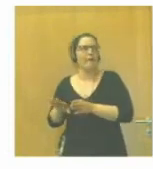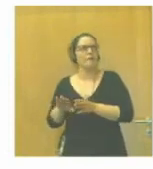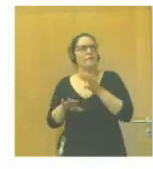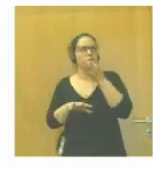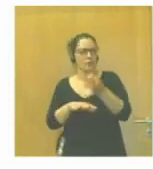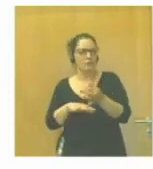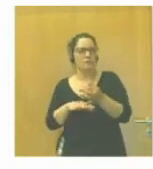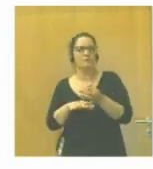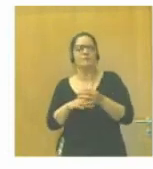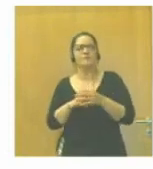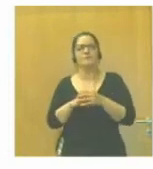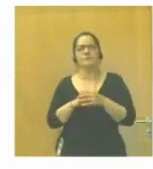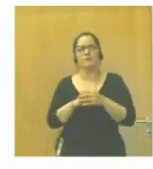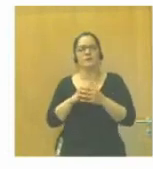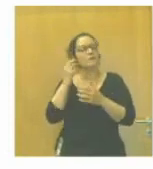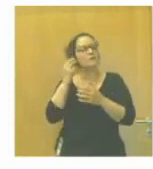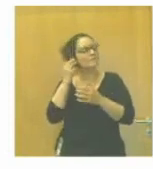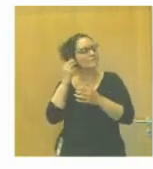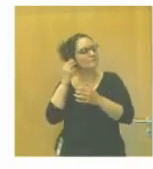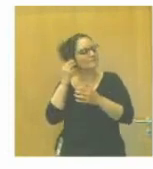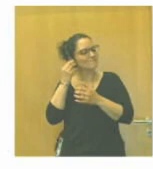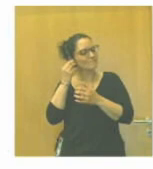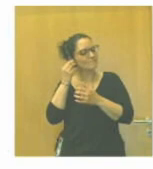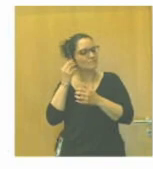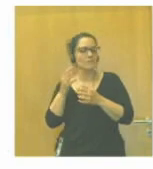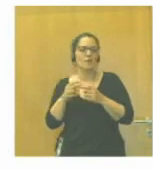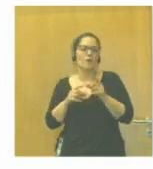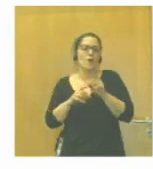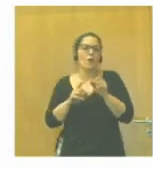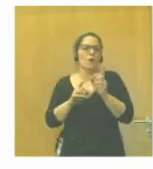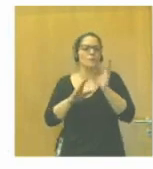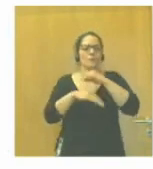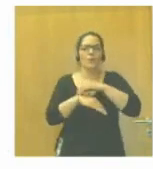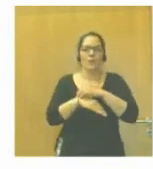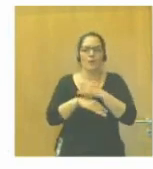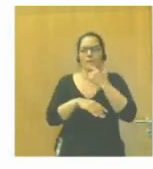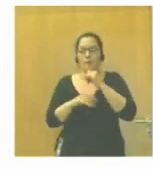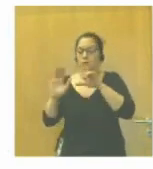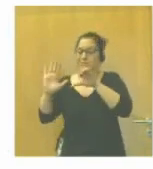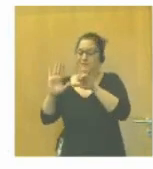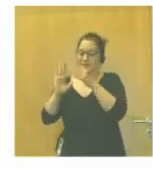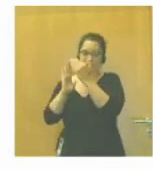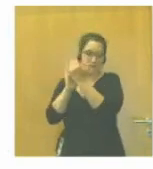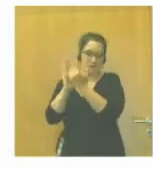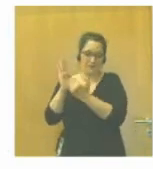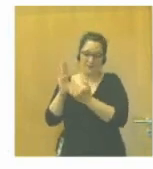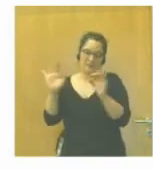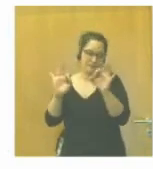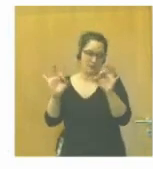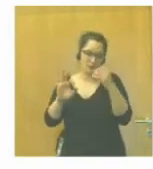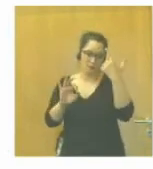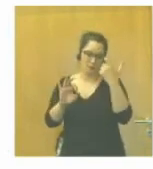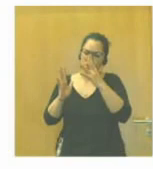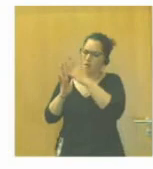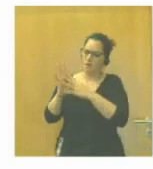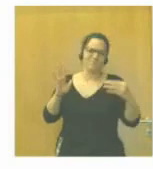So as I said, it isn't feasible to adopt all of the 7 components of zero suicide with fidelity at scale